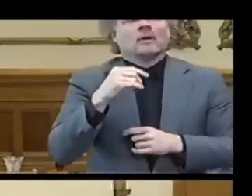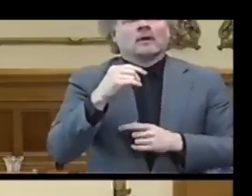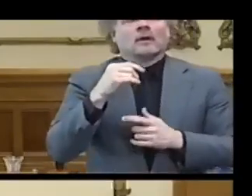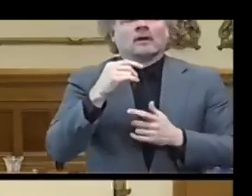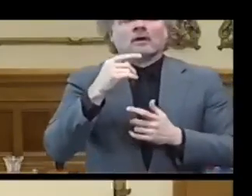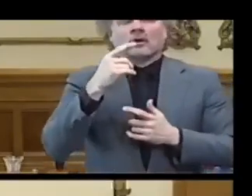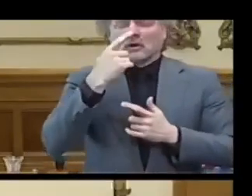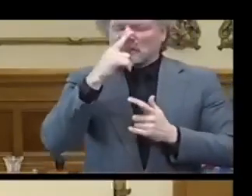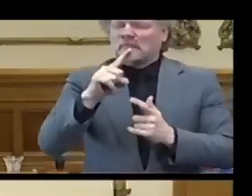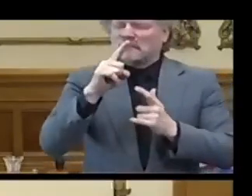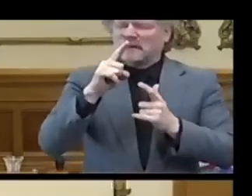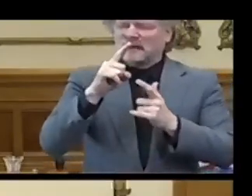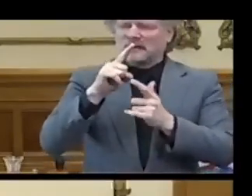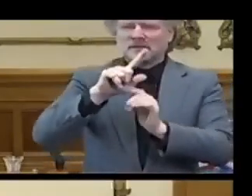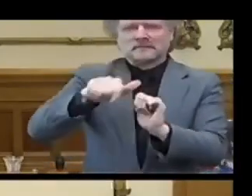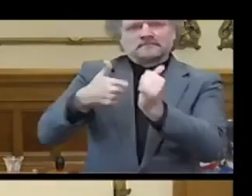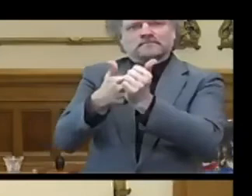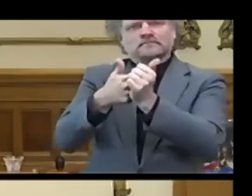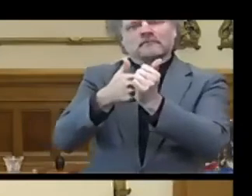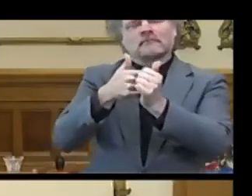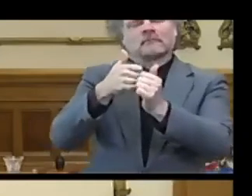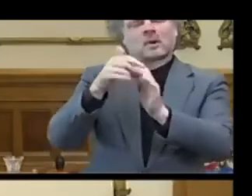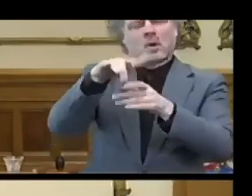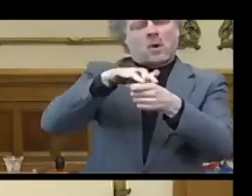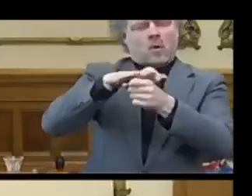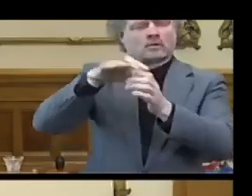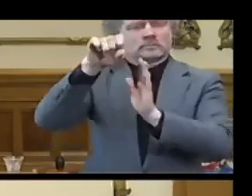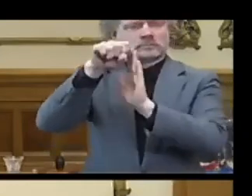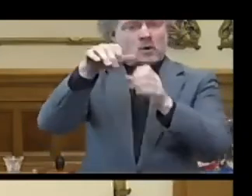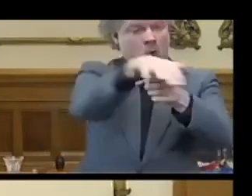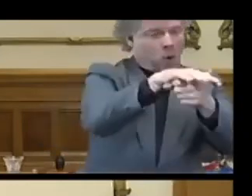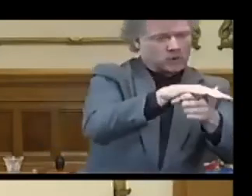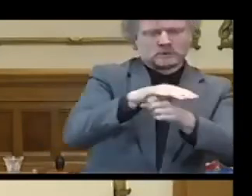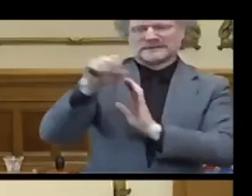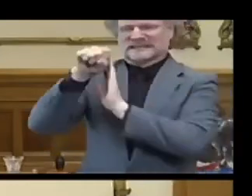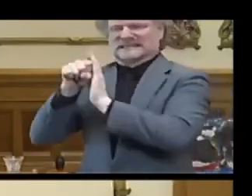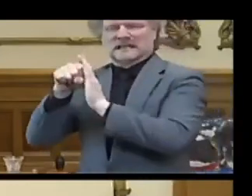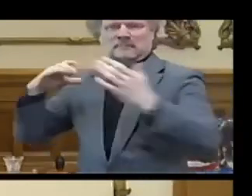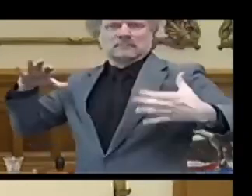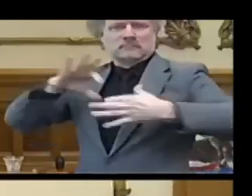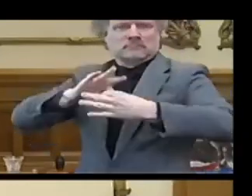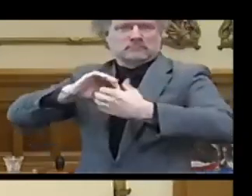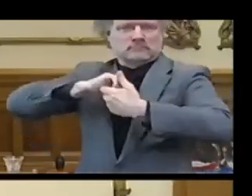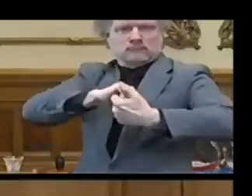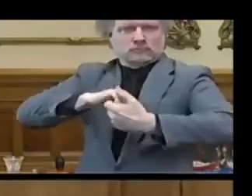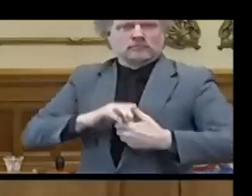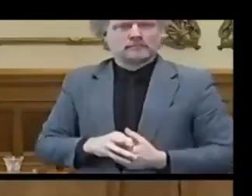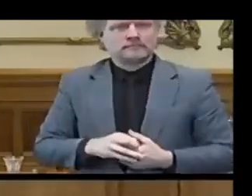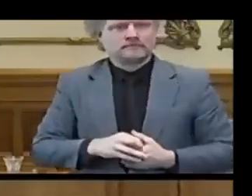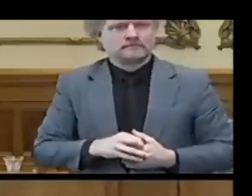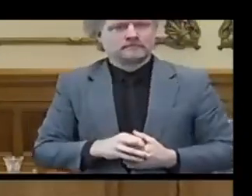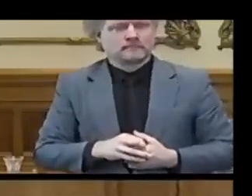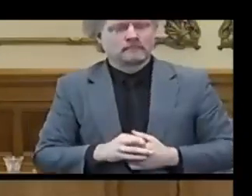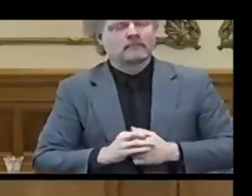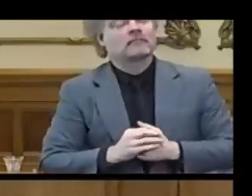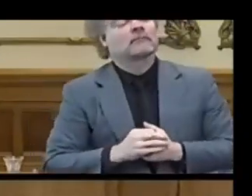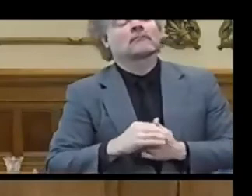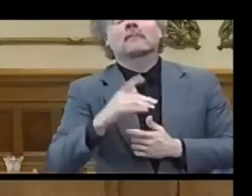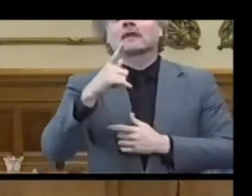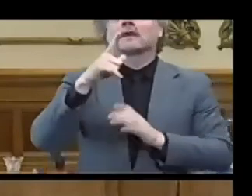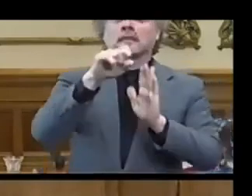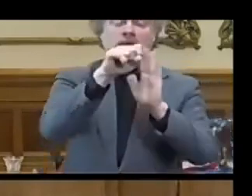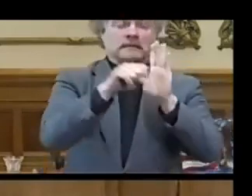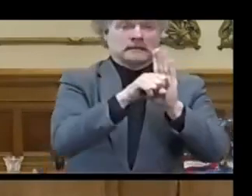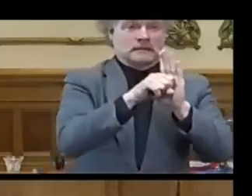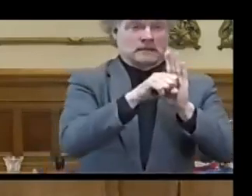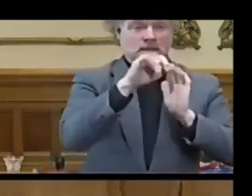the local-state partnership from your perch? So the state-to-state partnership between Indiana